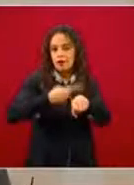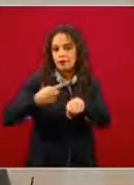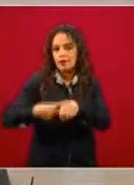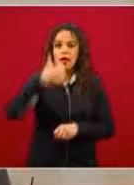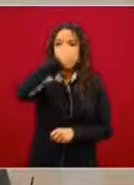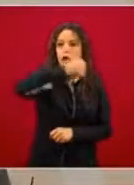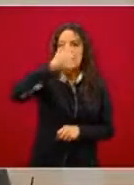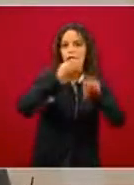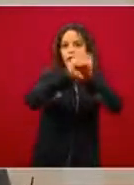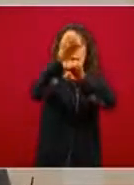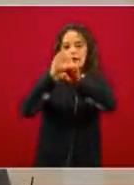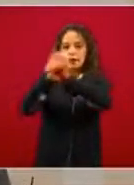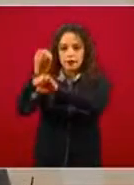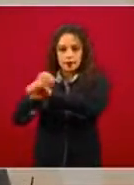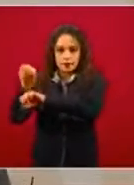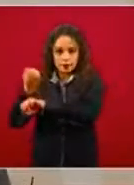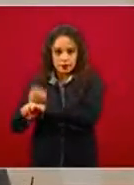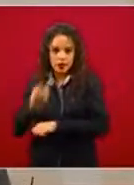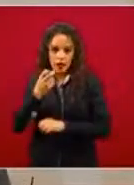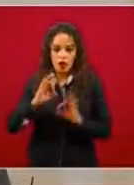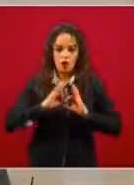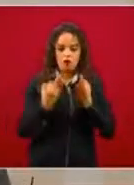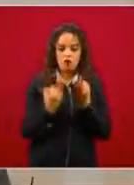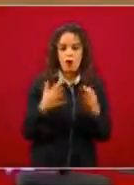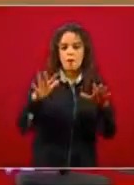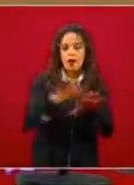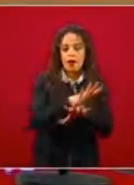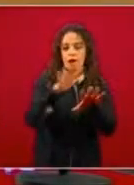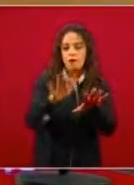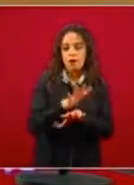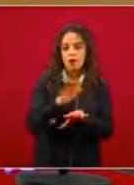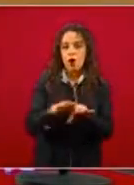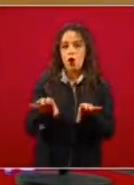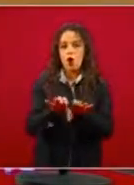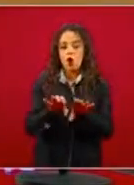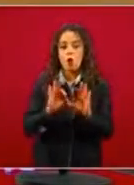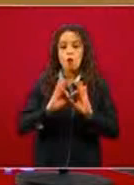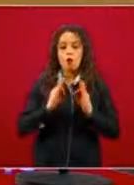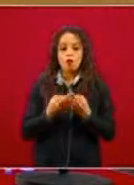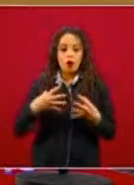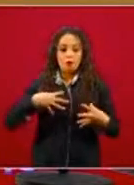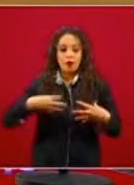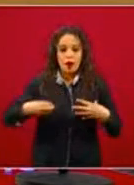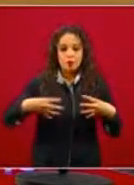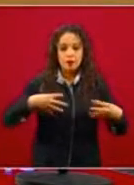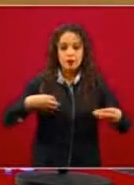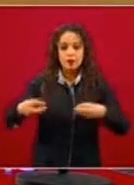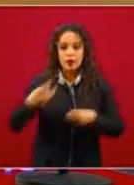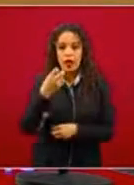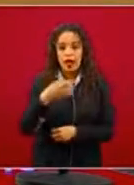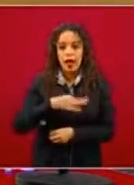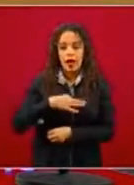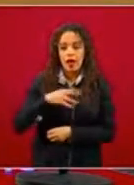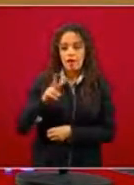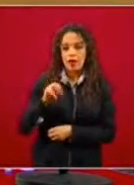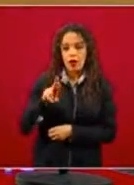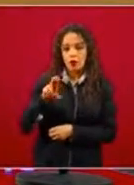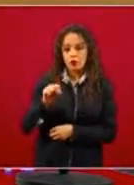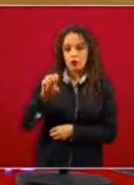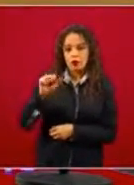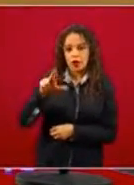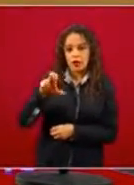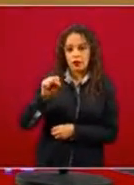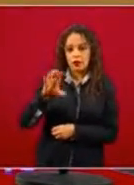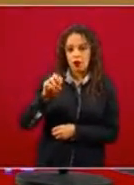emerge in terms of the positiveness of it on the different states as the transmission rate